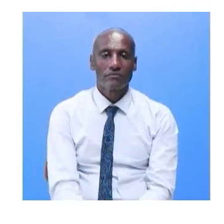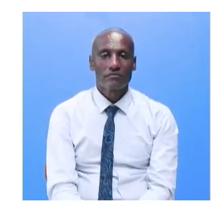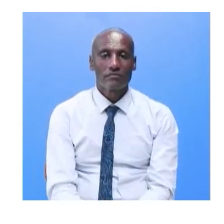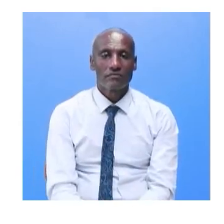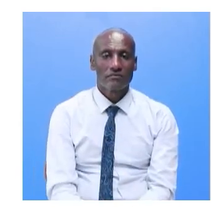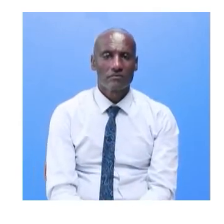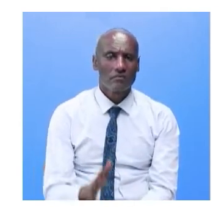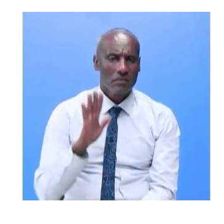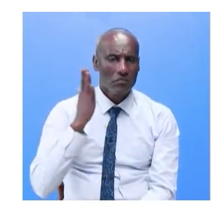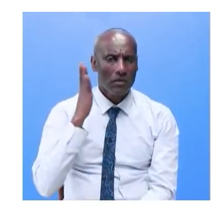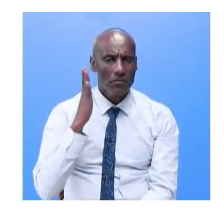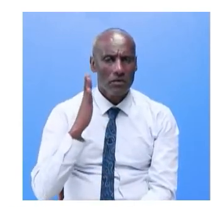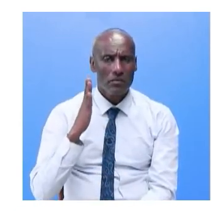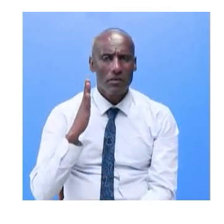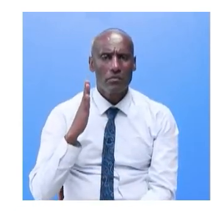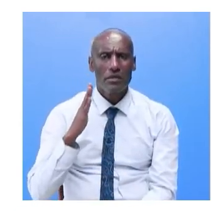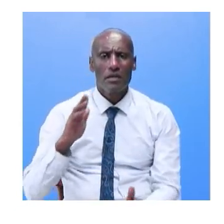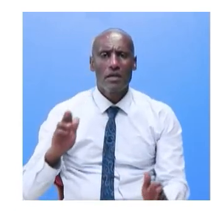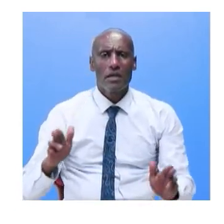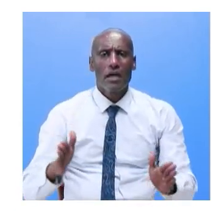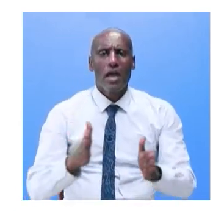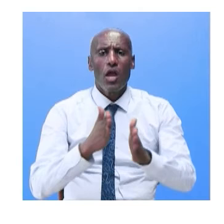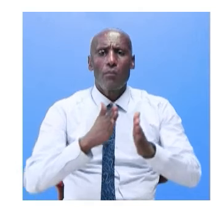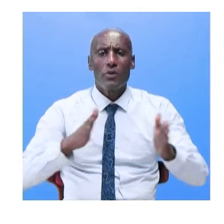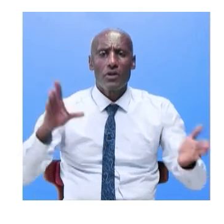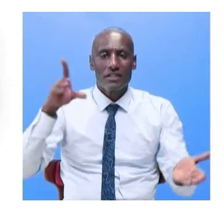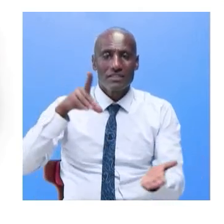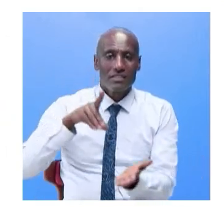Maybe big city.